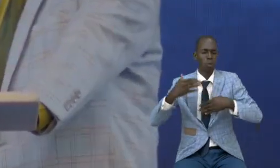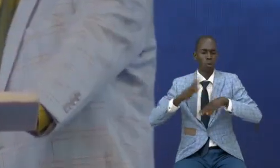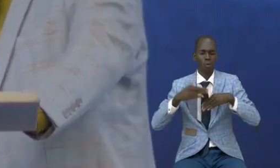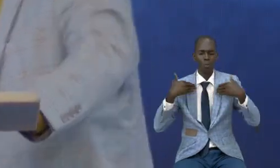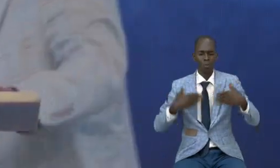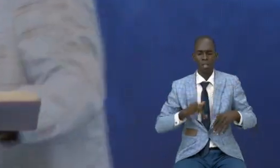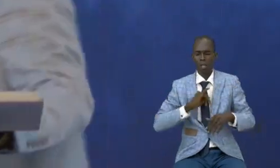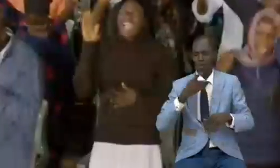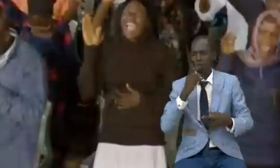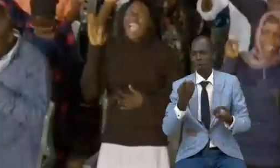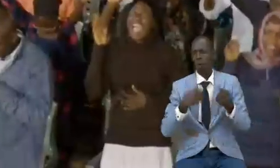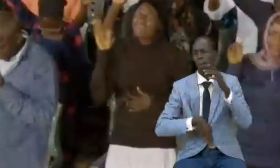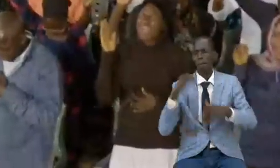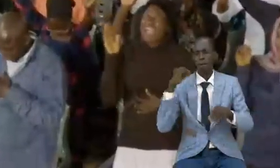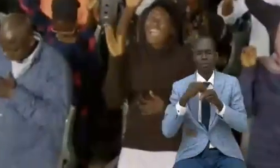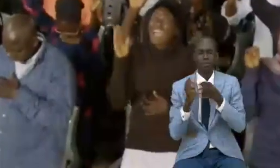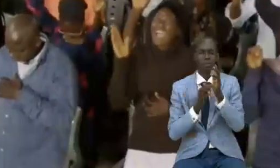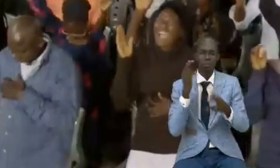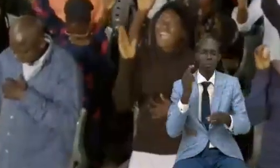in Jesus' name.